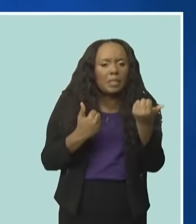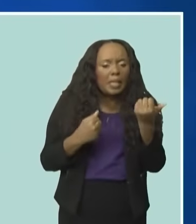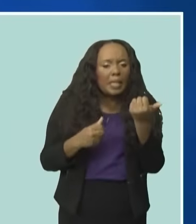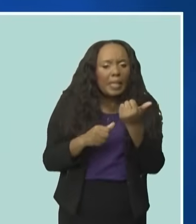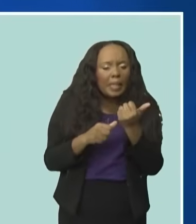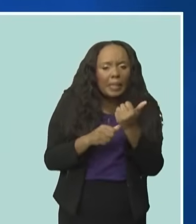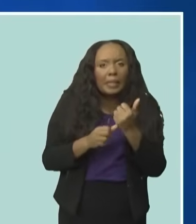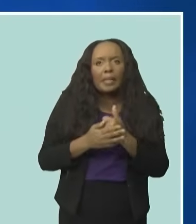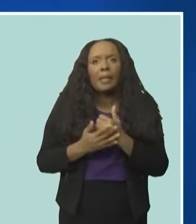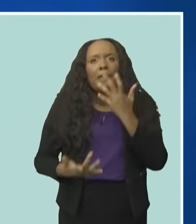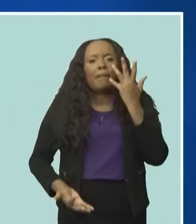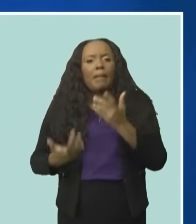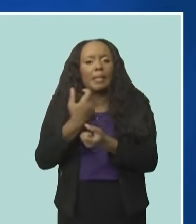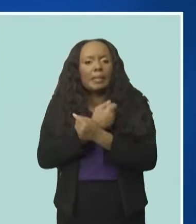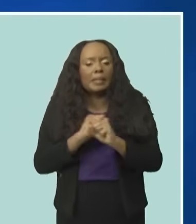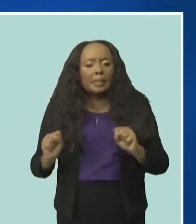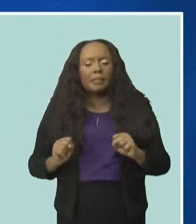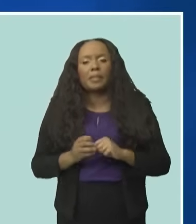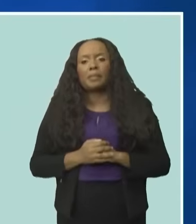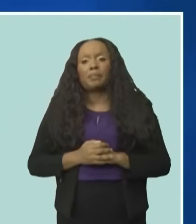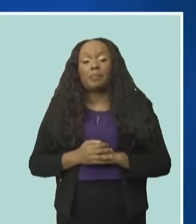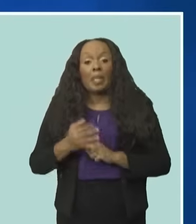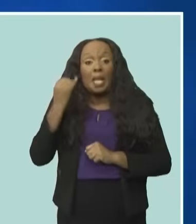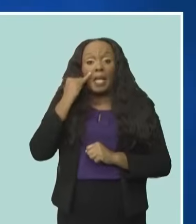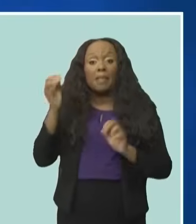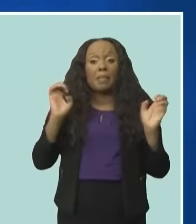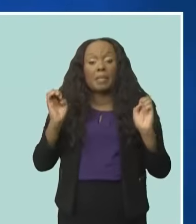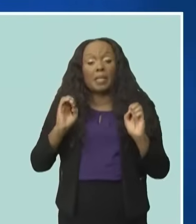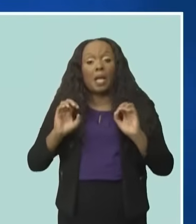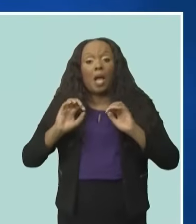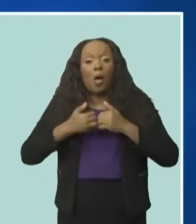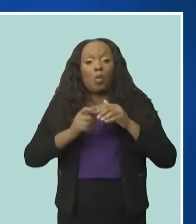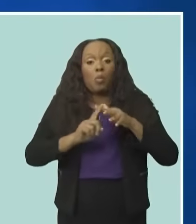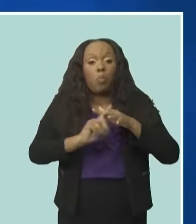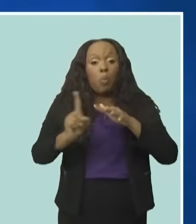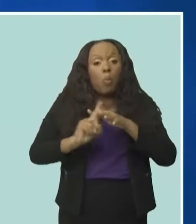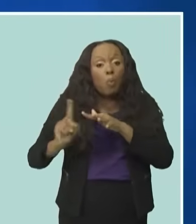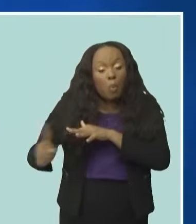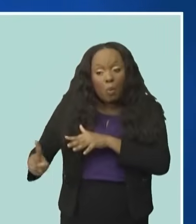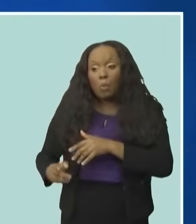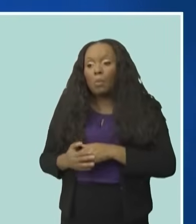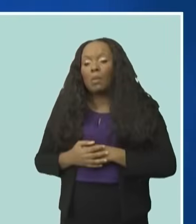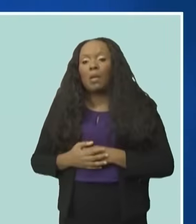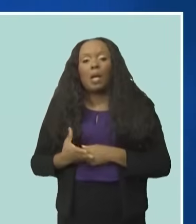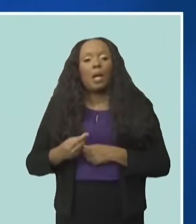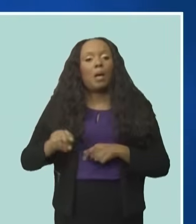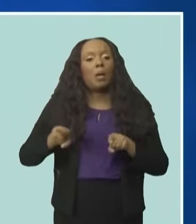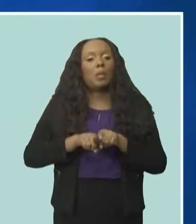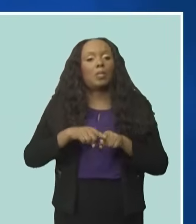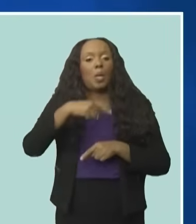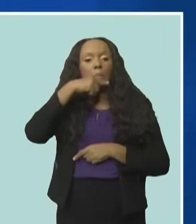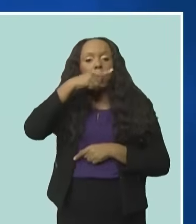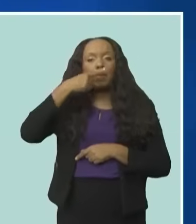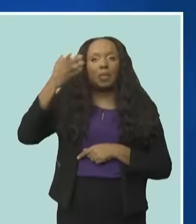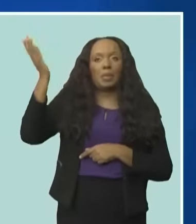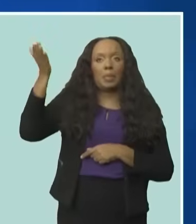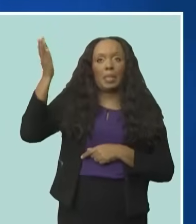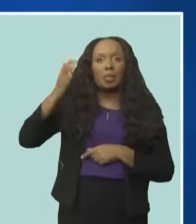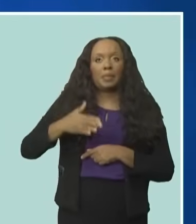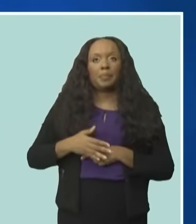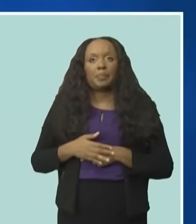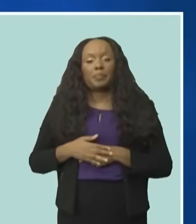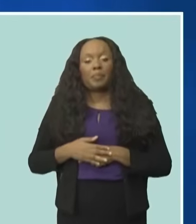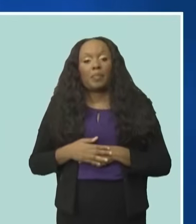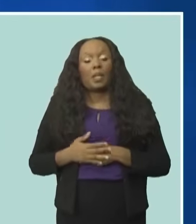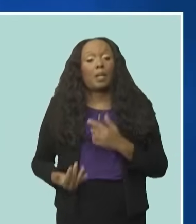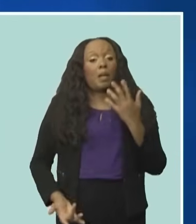safety, evacuation procedures, and public speaking. Fire Cadet Director, Station Officer Rosal Davis,